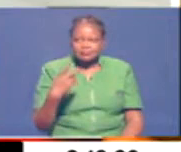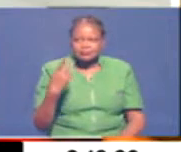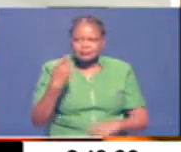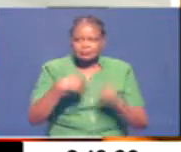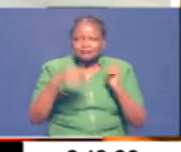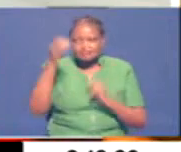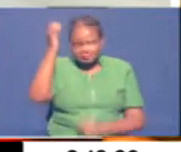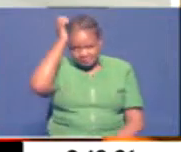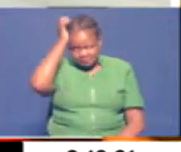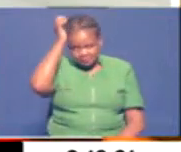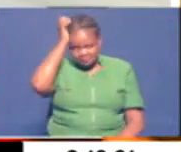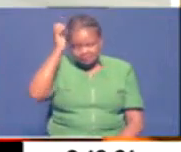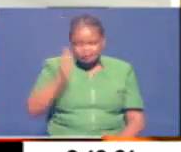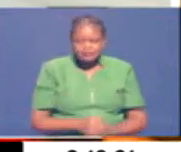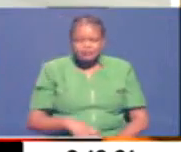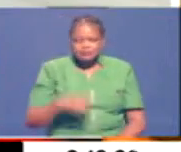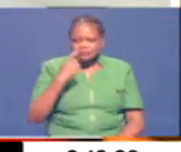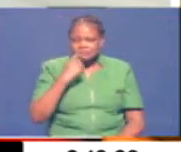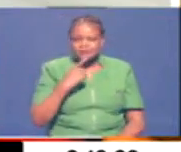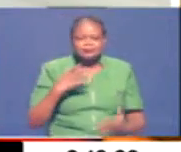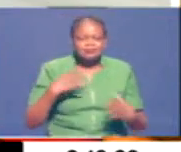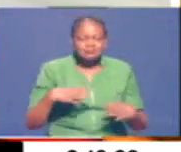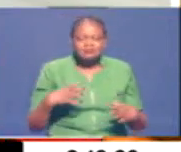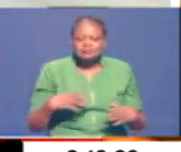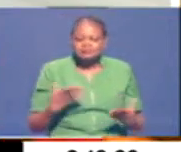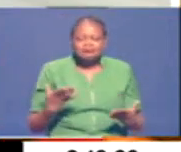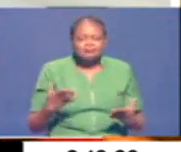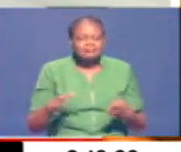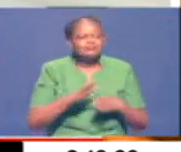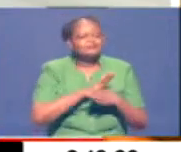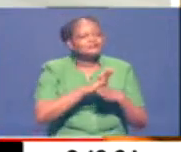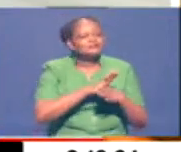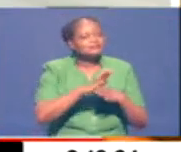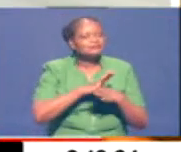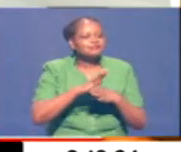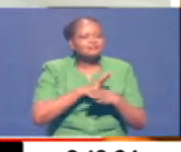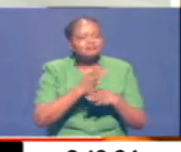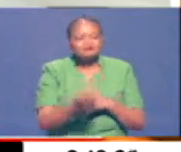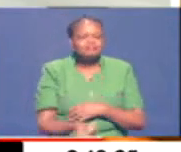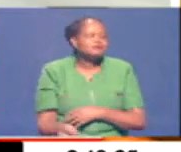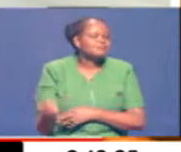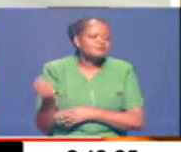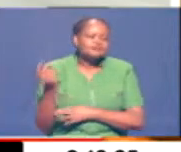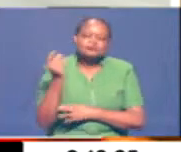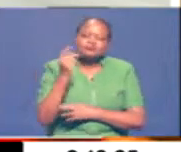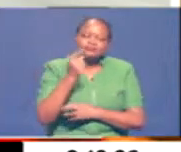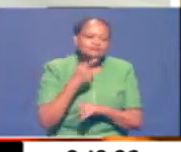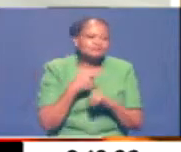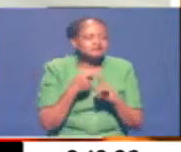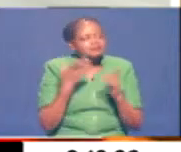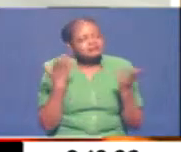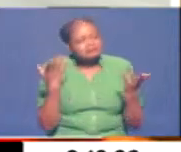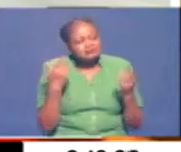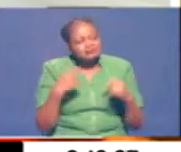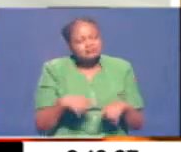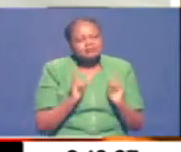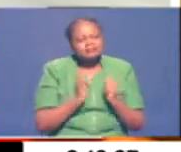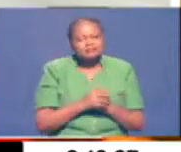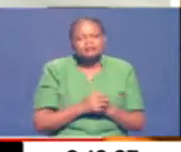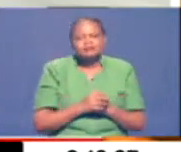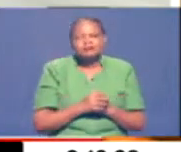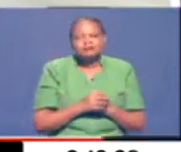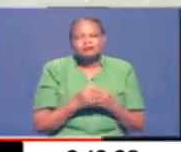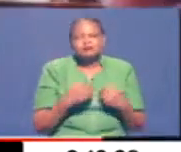Eldoret. In Kitui, everyone has been minding their business the whole day, but all in all, they have heard about